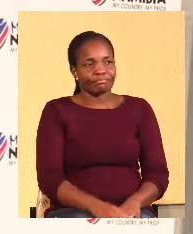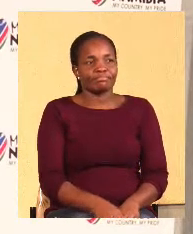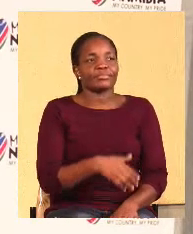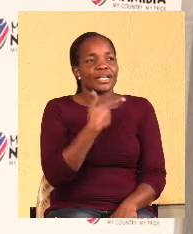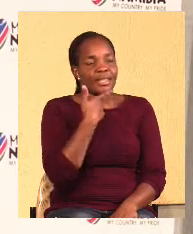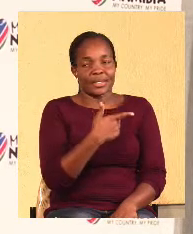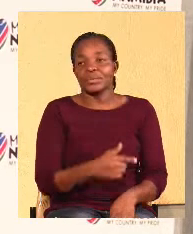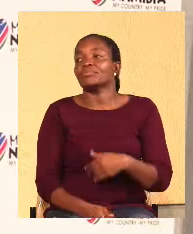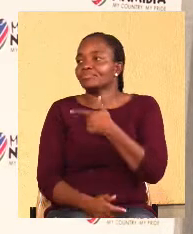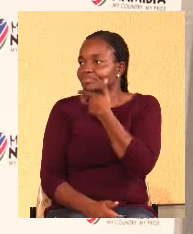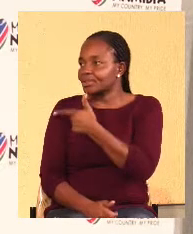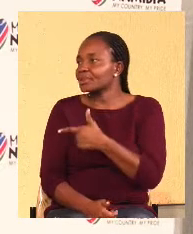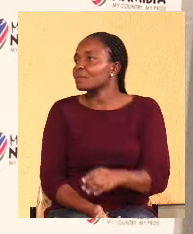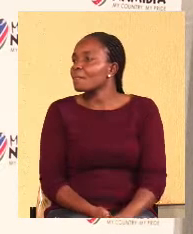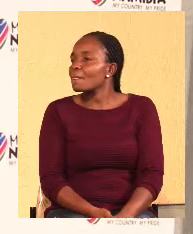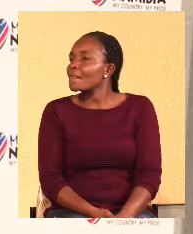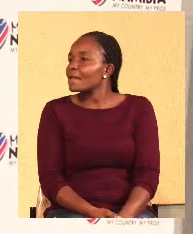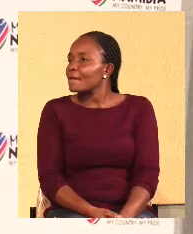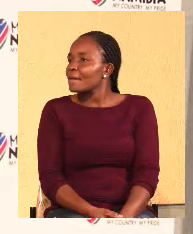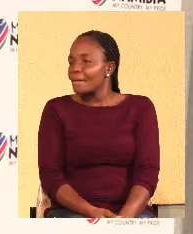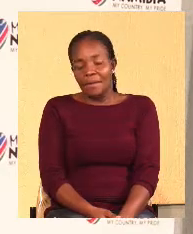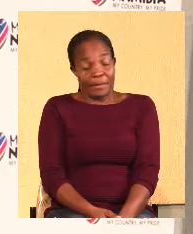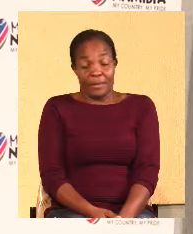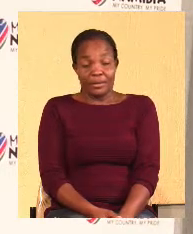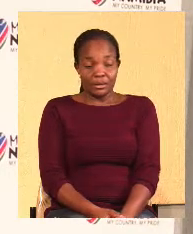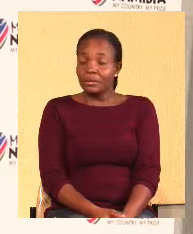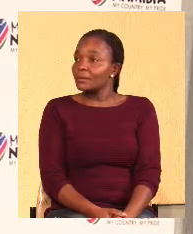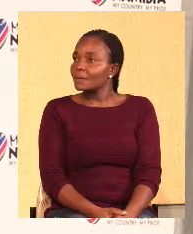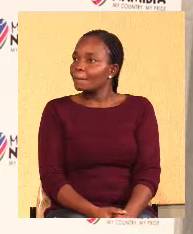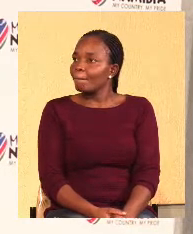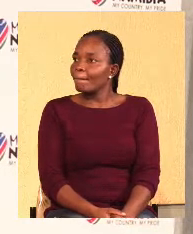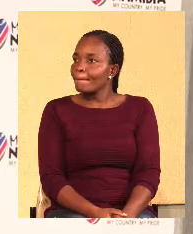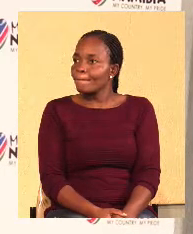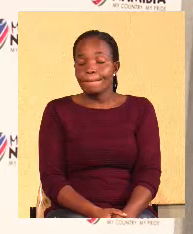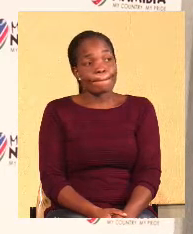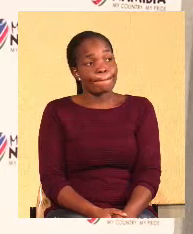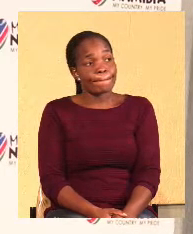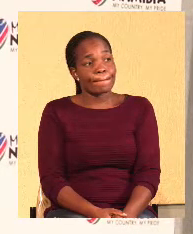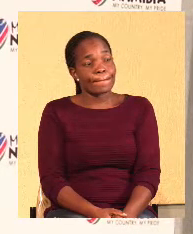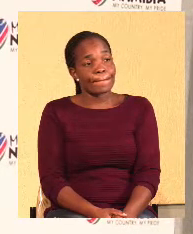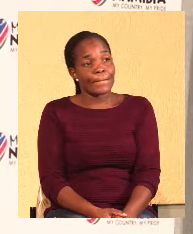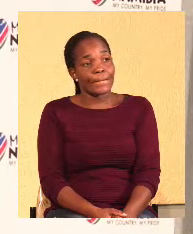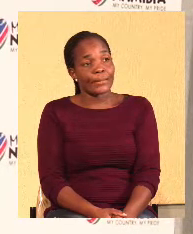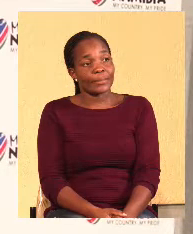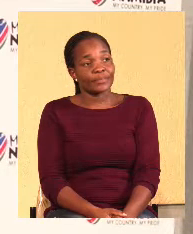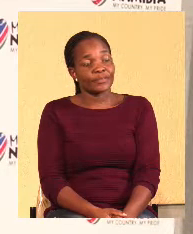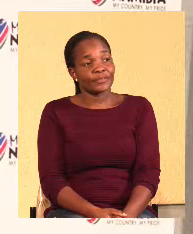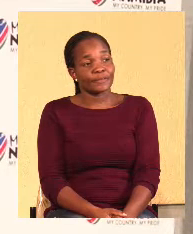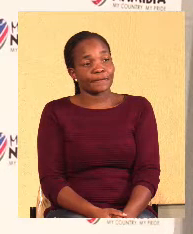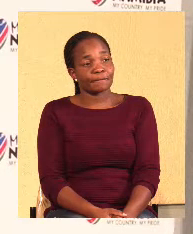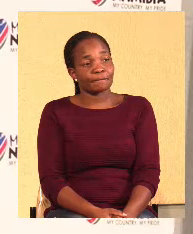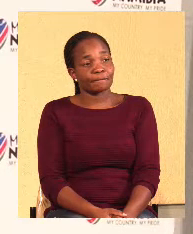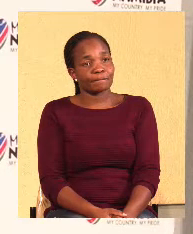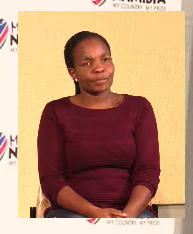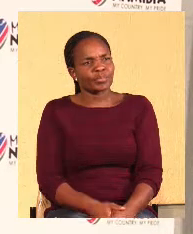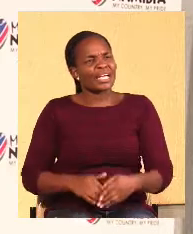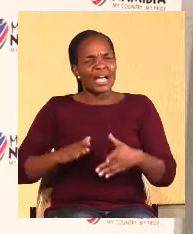Thank you. Thank you very much. Okay. John? Yes, you on may the, on the regions, I think